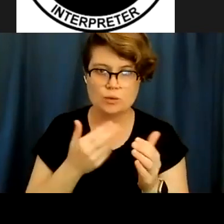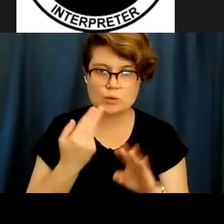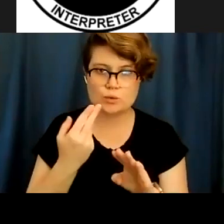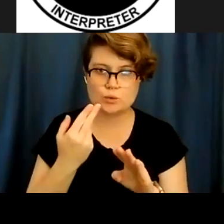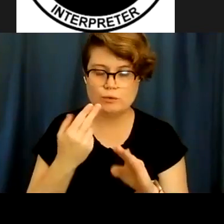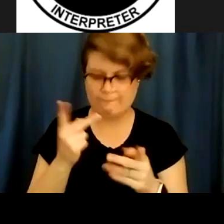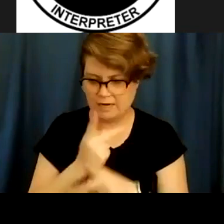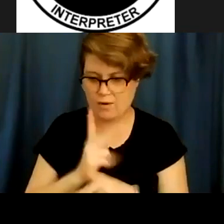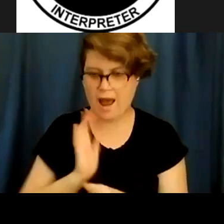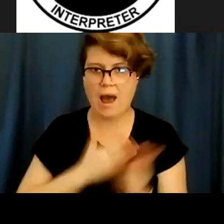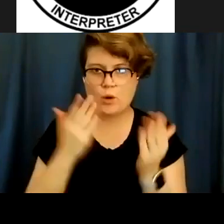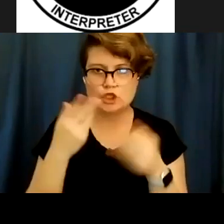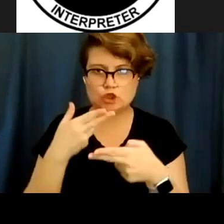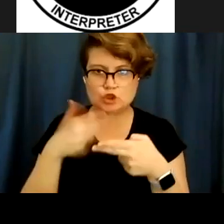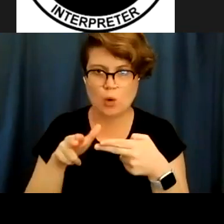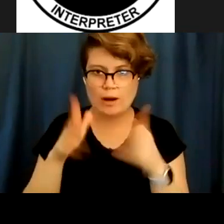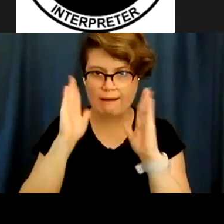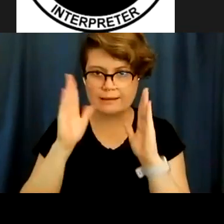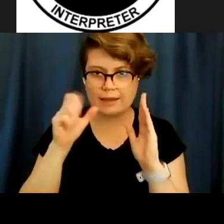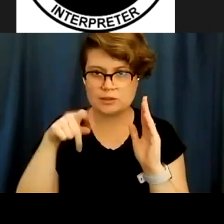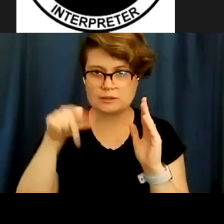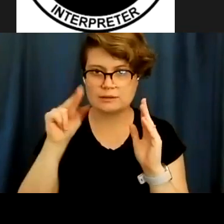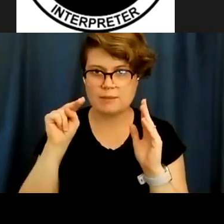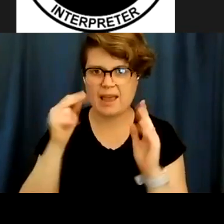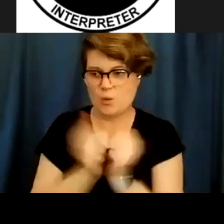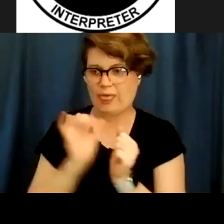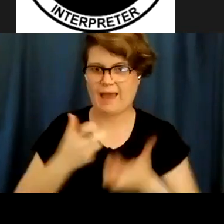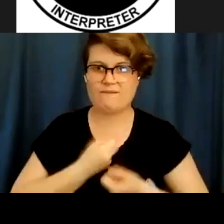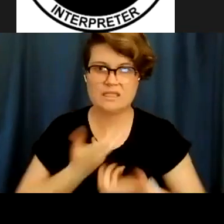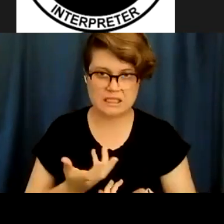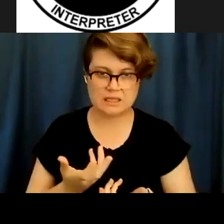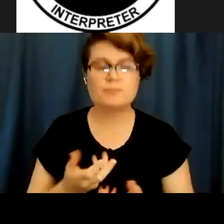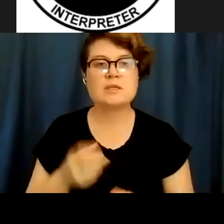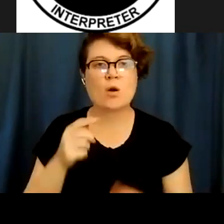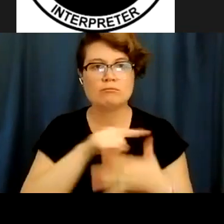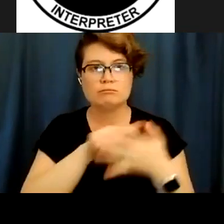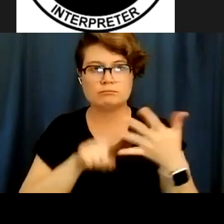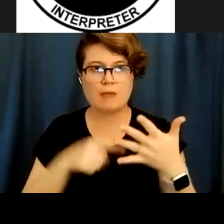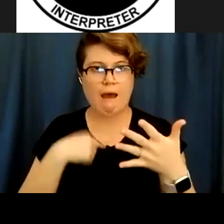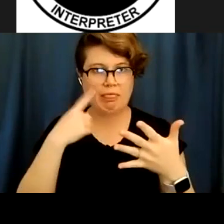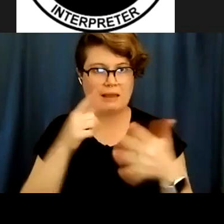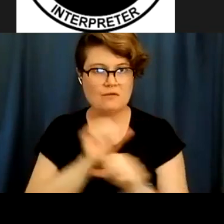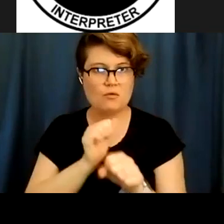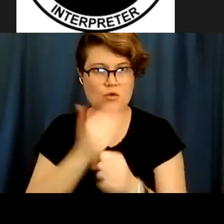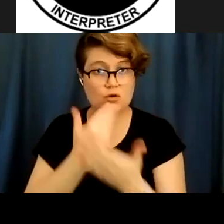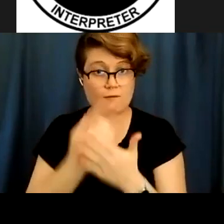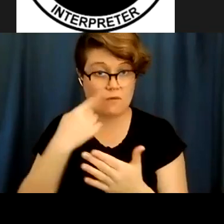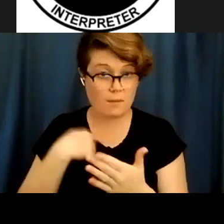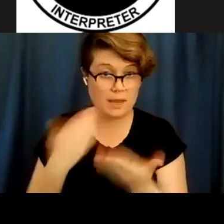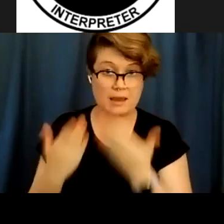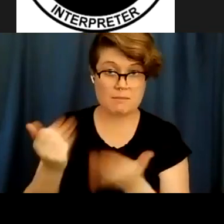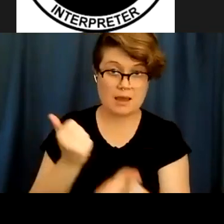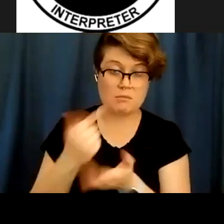spans because of this Zoom and tech fatigue. And so these are some things that I think have worked well for me that I think perhaps could work well for